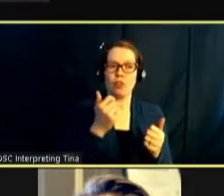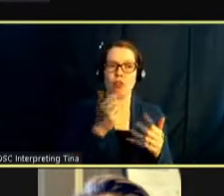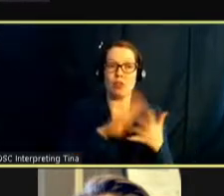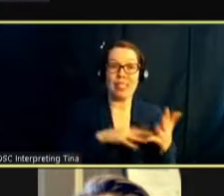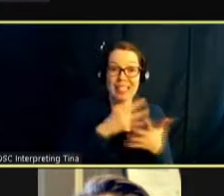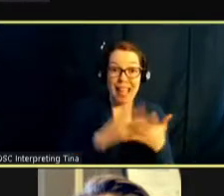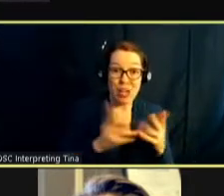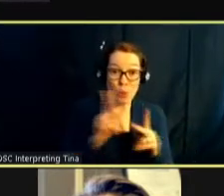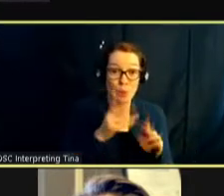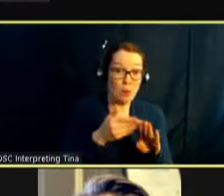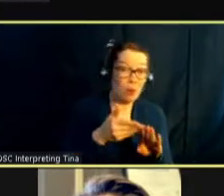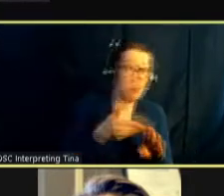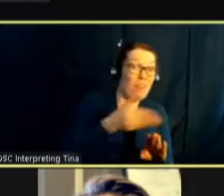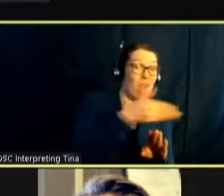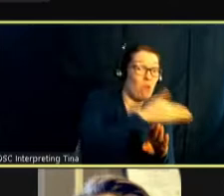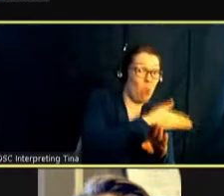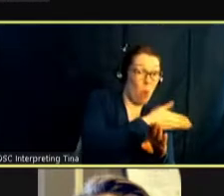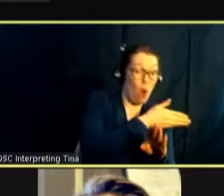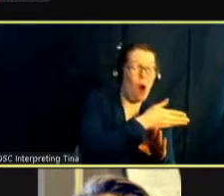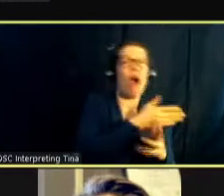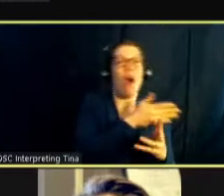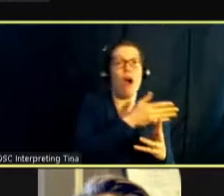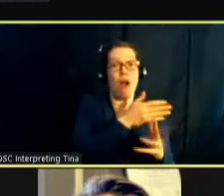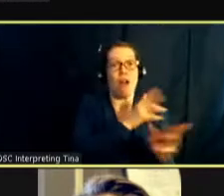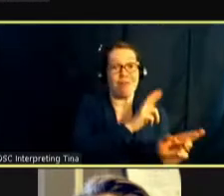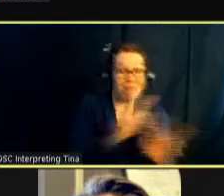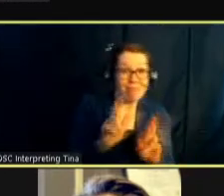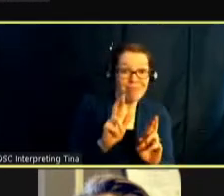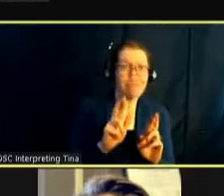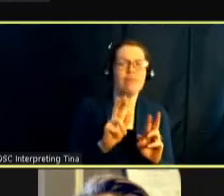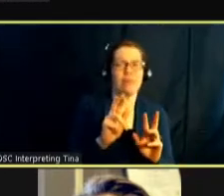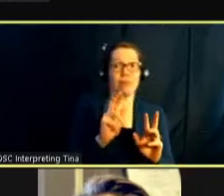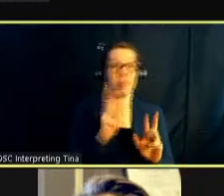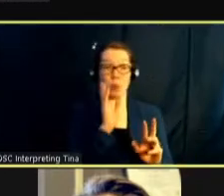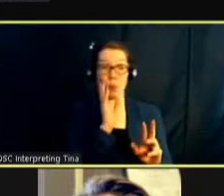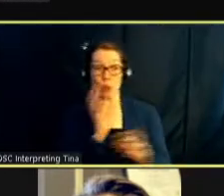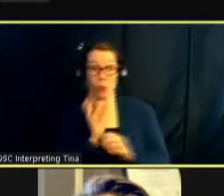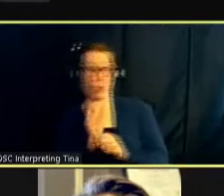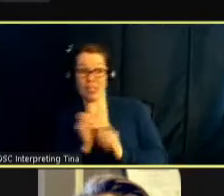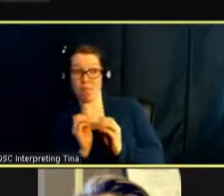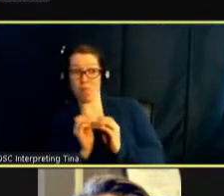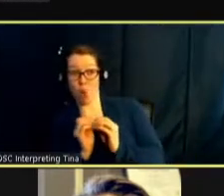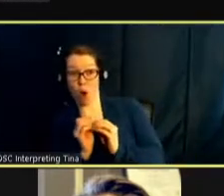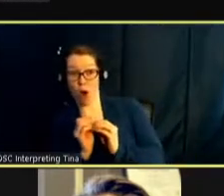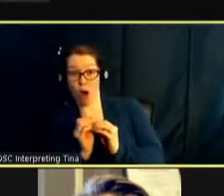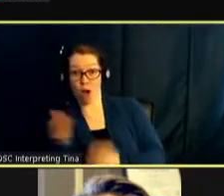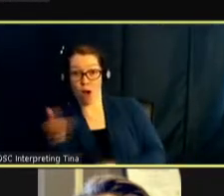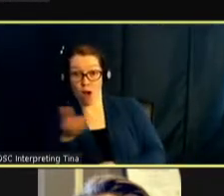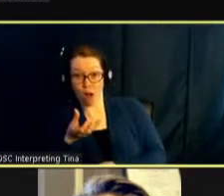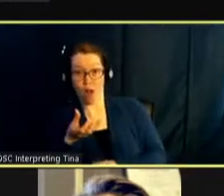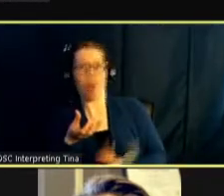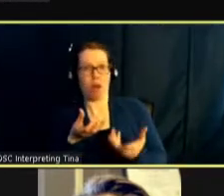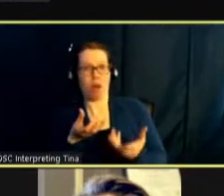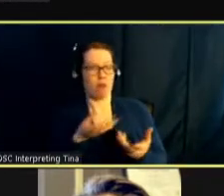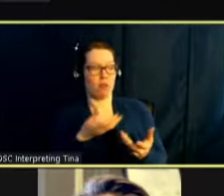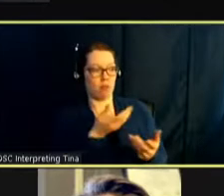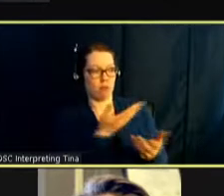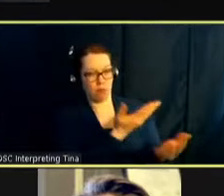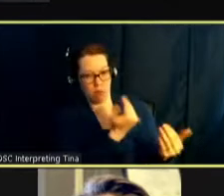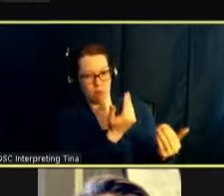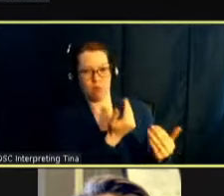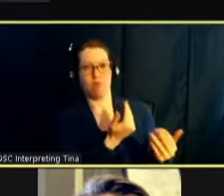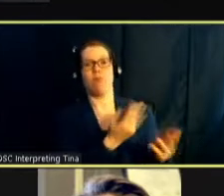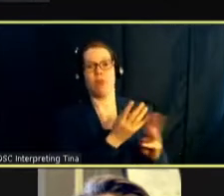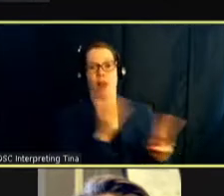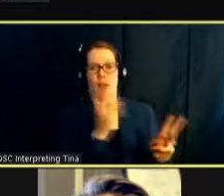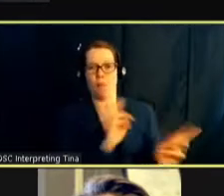ahead of time with the understanding that, we're going to get some doses in. So we're going to have to hope that we